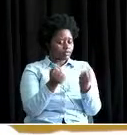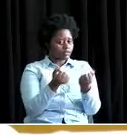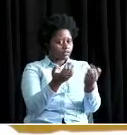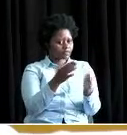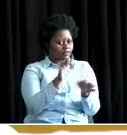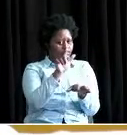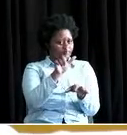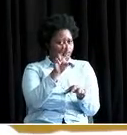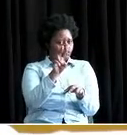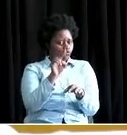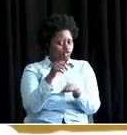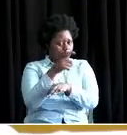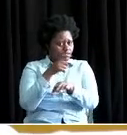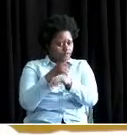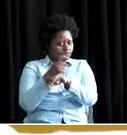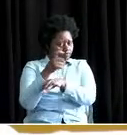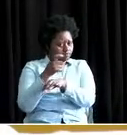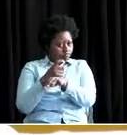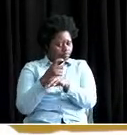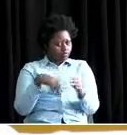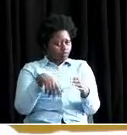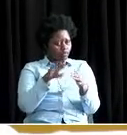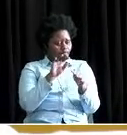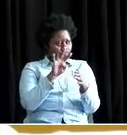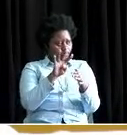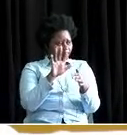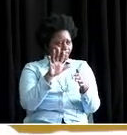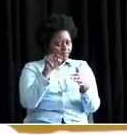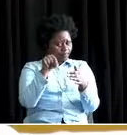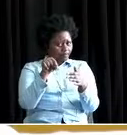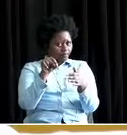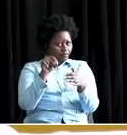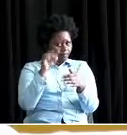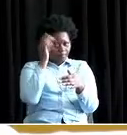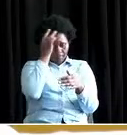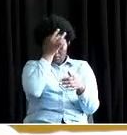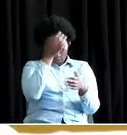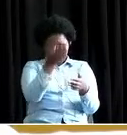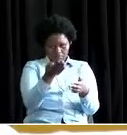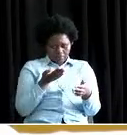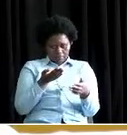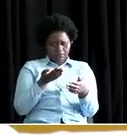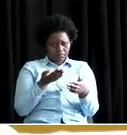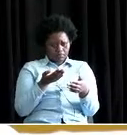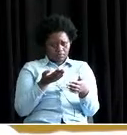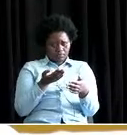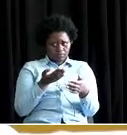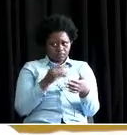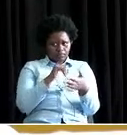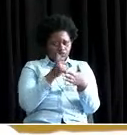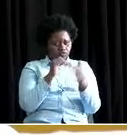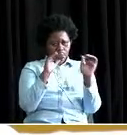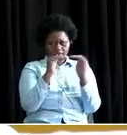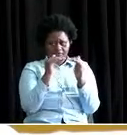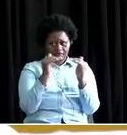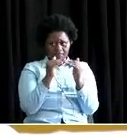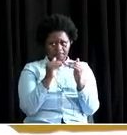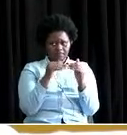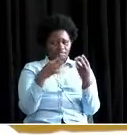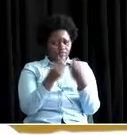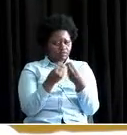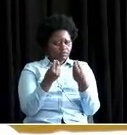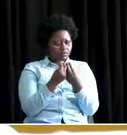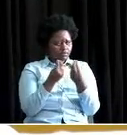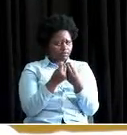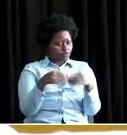here in terms of the rule. You can't just come 44 minutes and push this thing down our throat, Speaker. It's just not fair. There's something